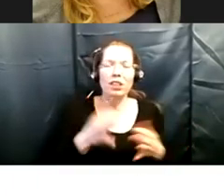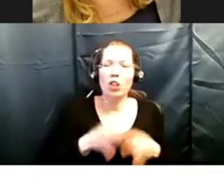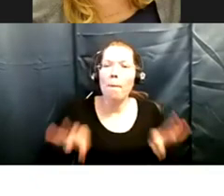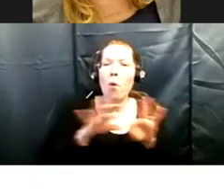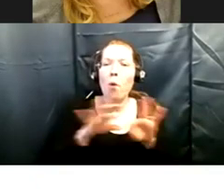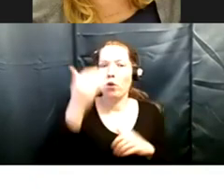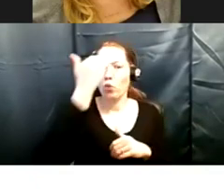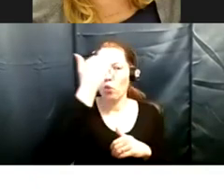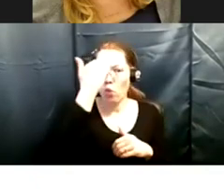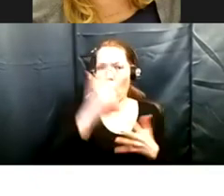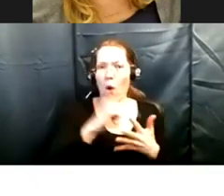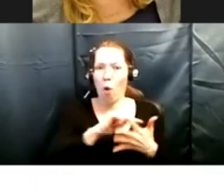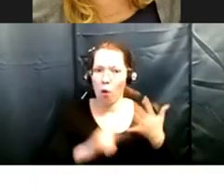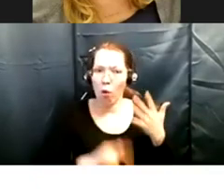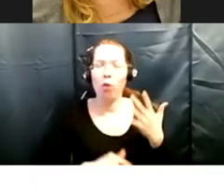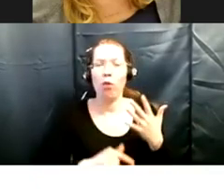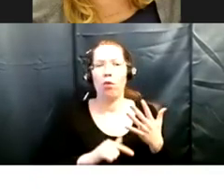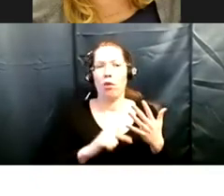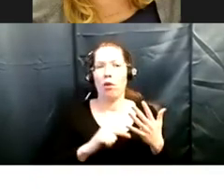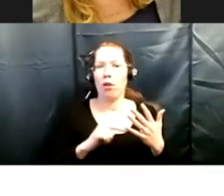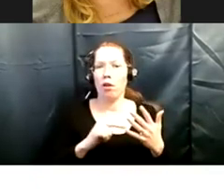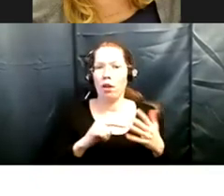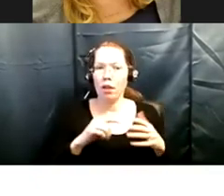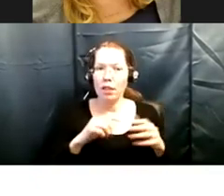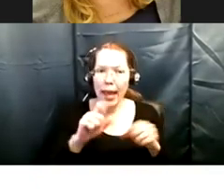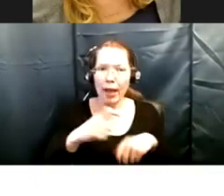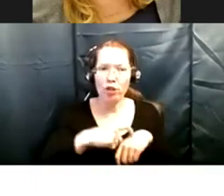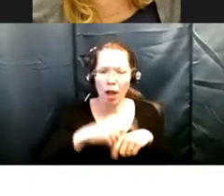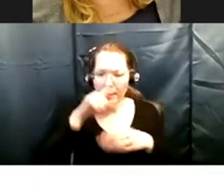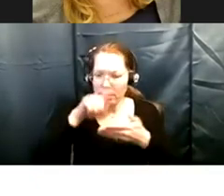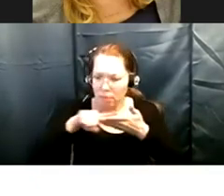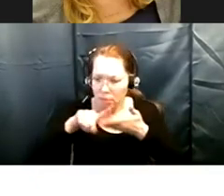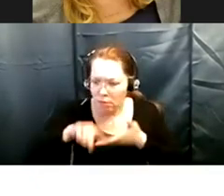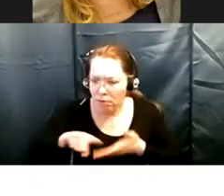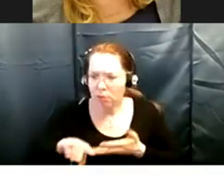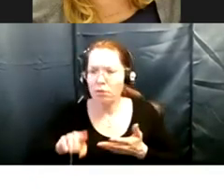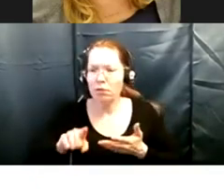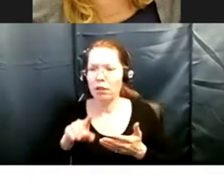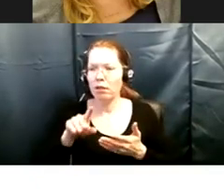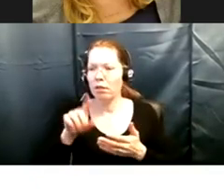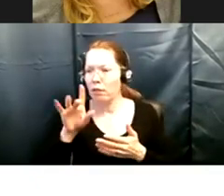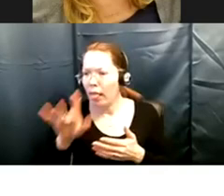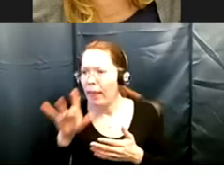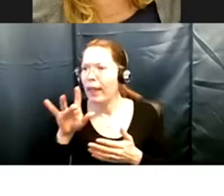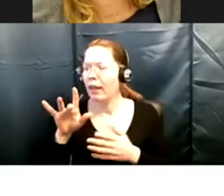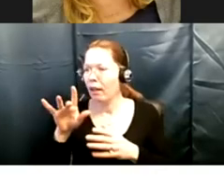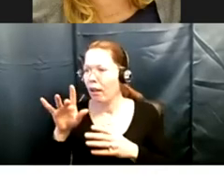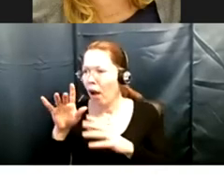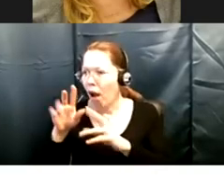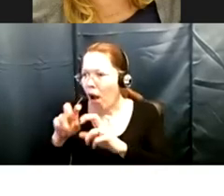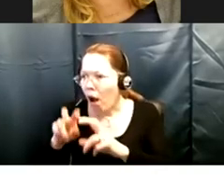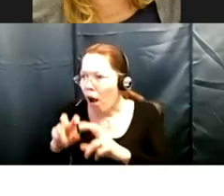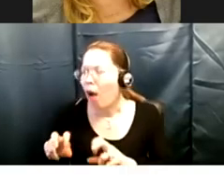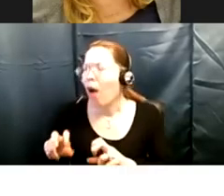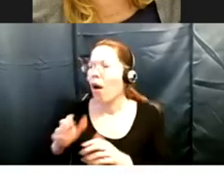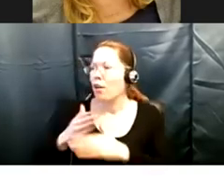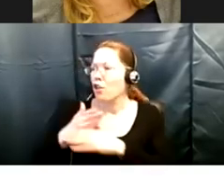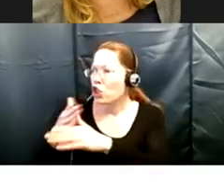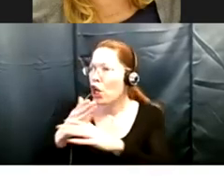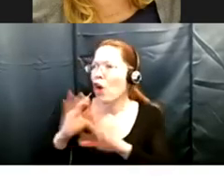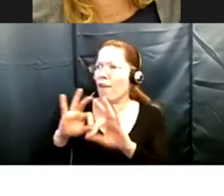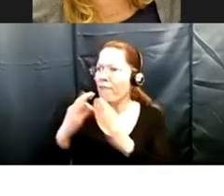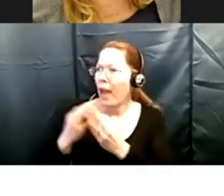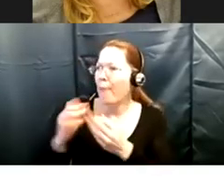know this, and take your time and go and check out that link, and get to know it and share it with your friends and family,